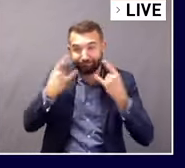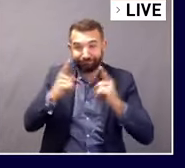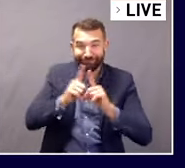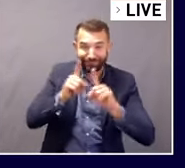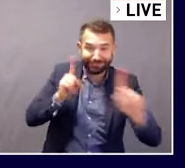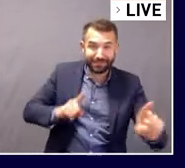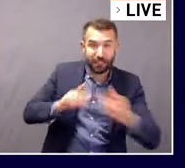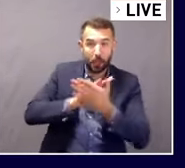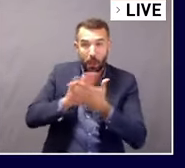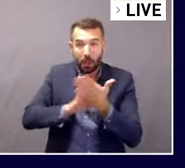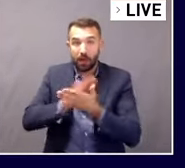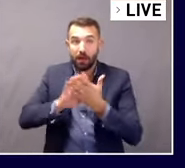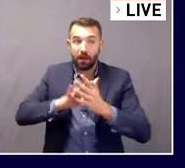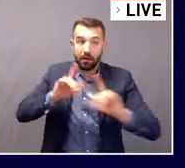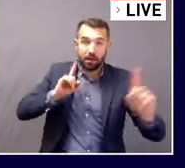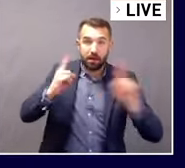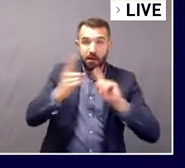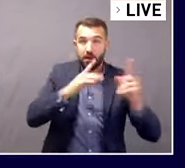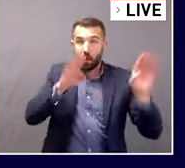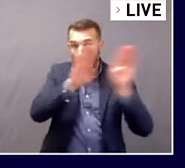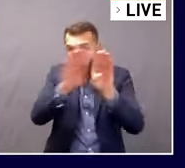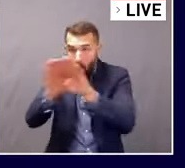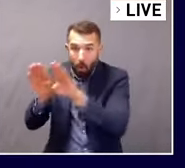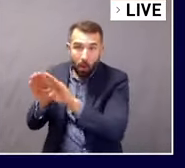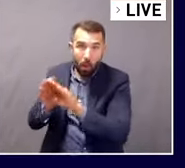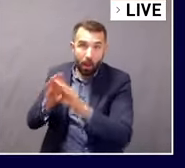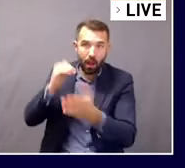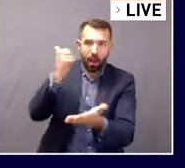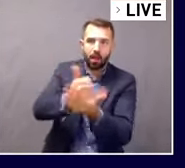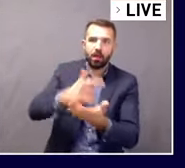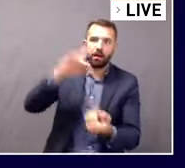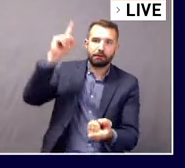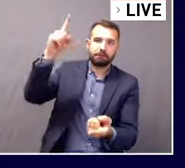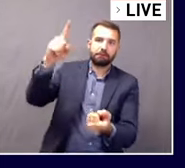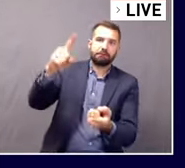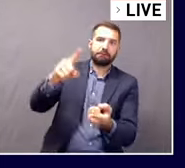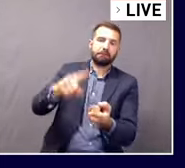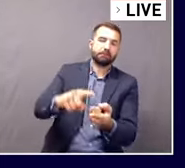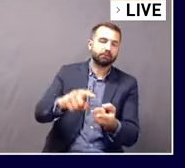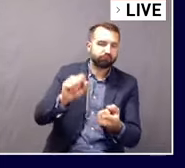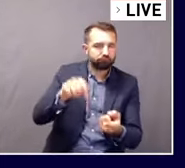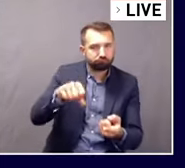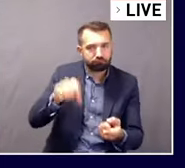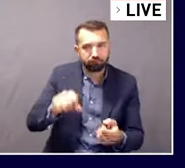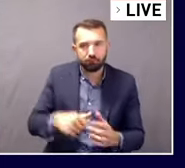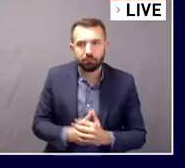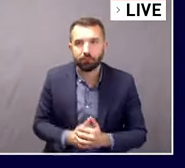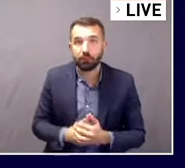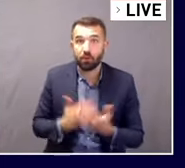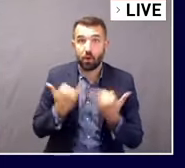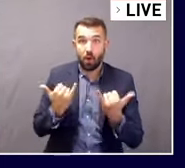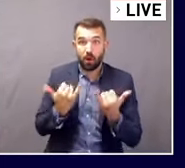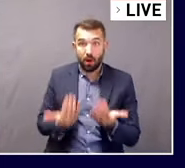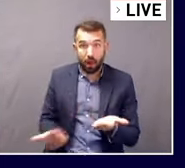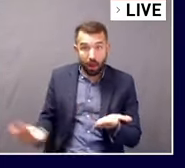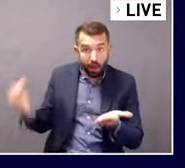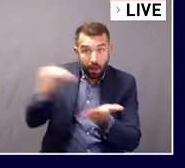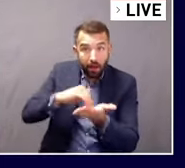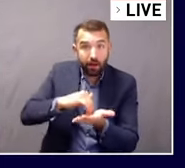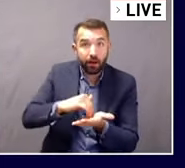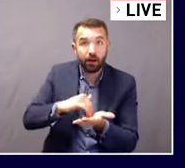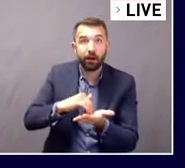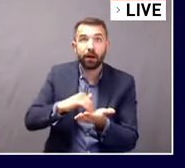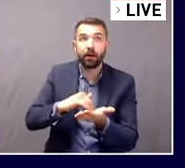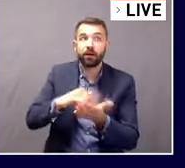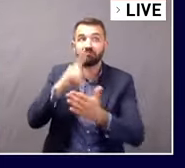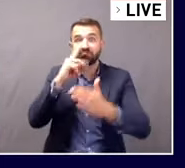Maine to be in a good place when COVID-19 arrived. We're facing a similar situation now. The gains that